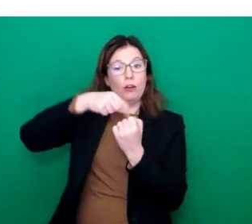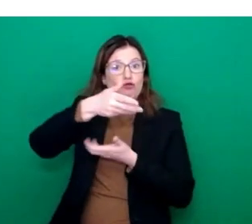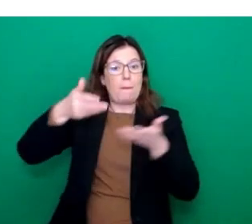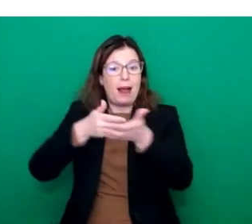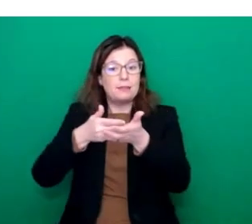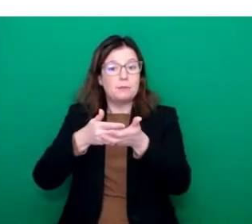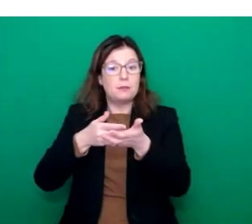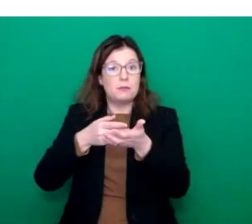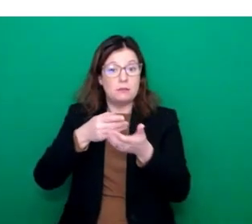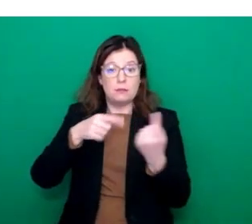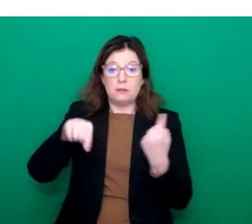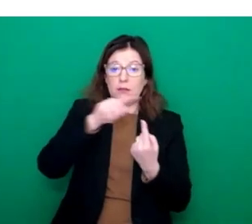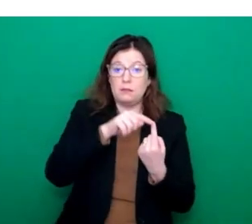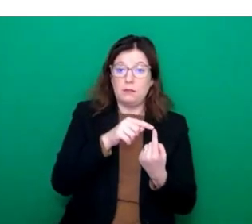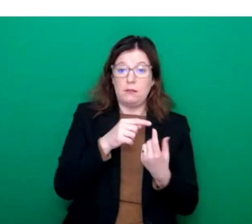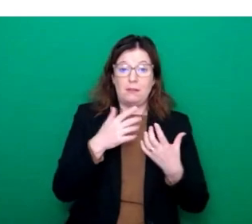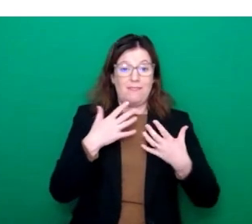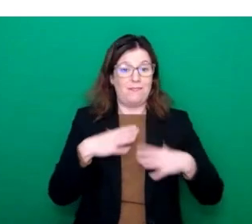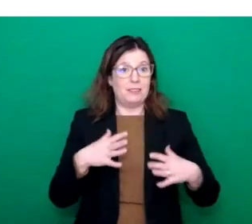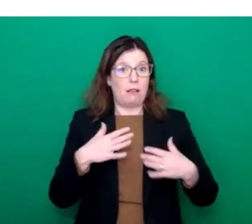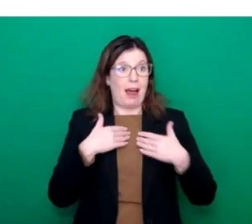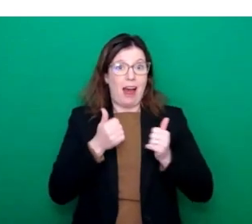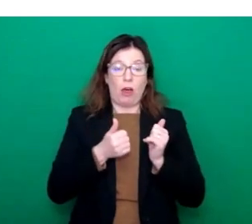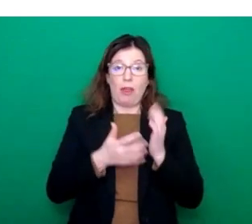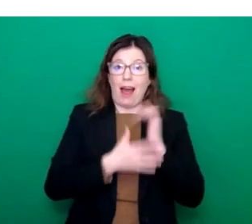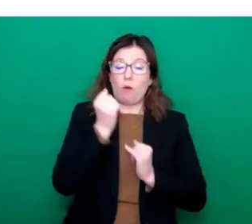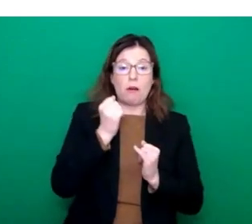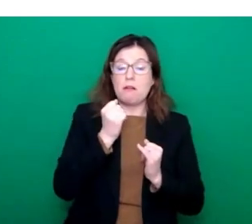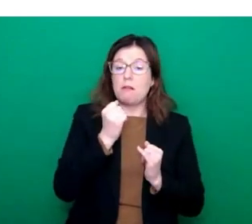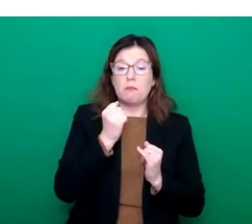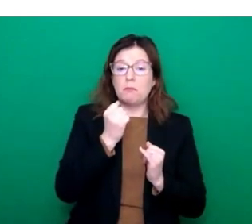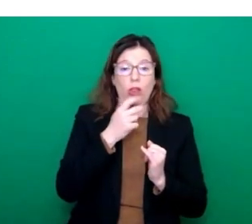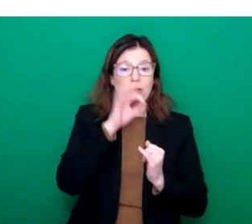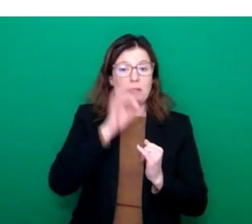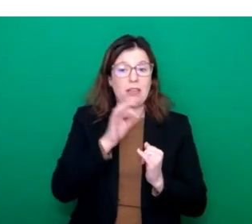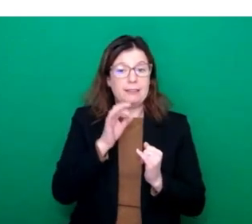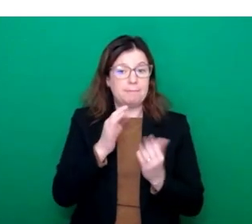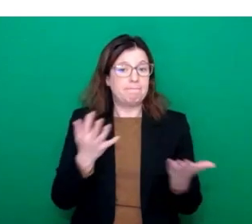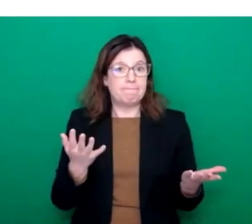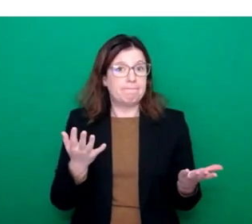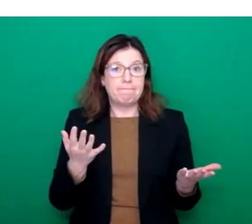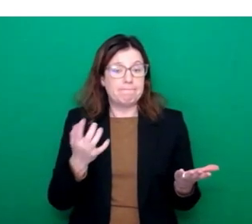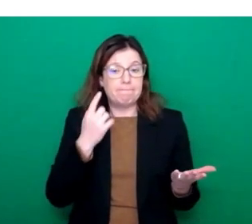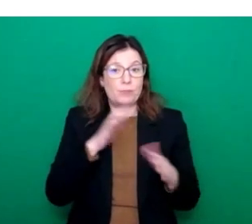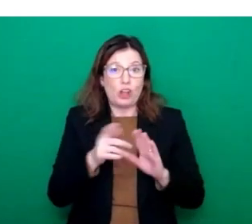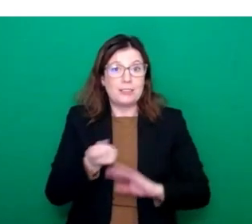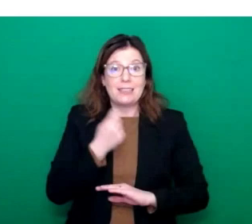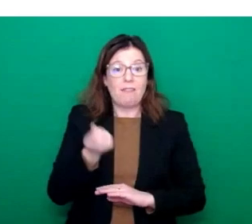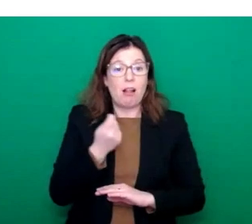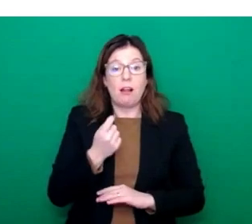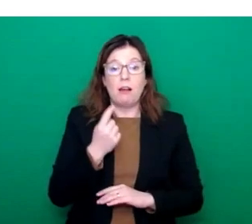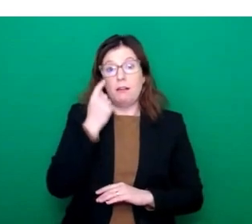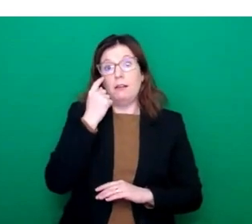have positive physical health outcomes and aren't satisfied with their treatment. And there is evidence to say that